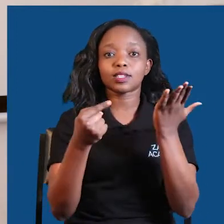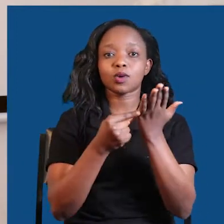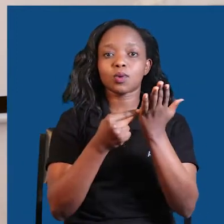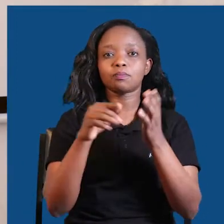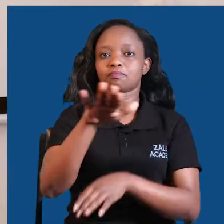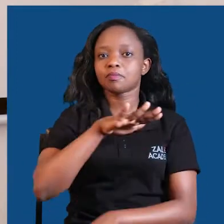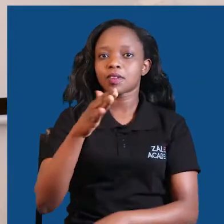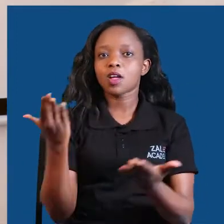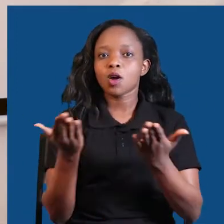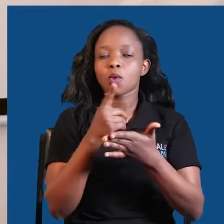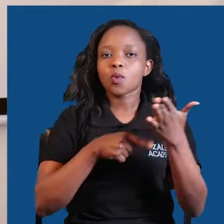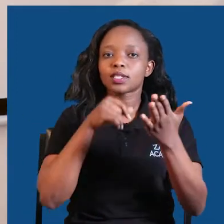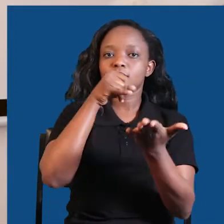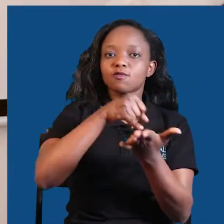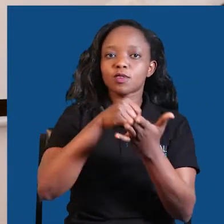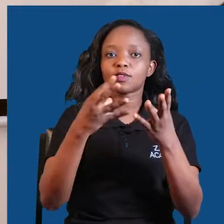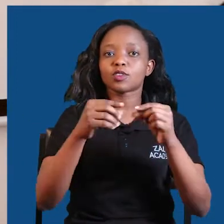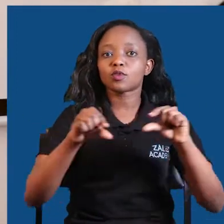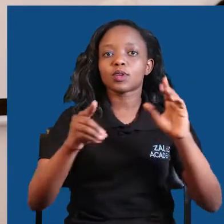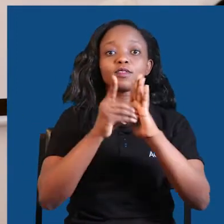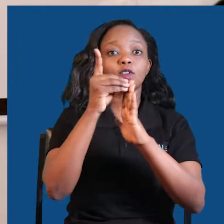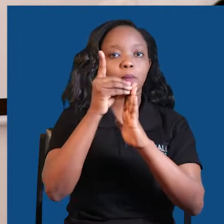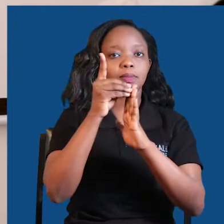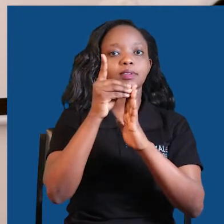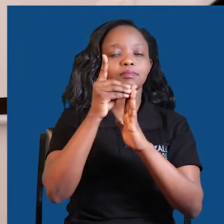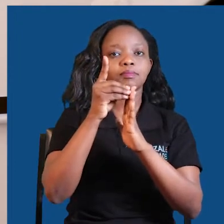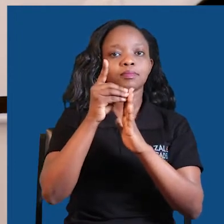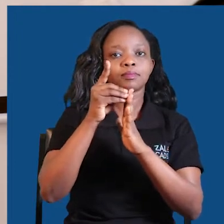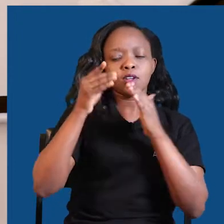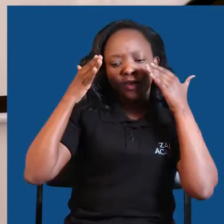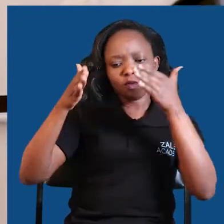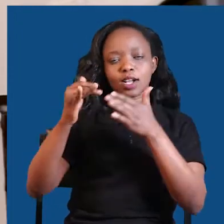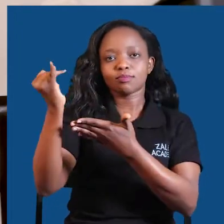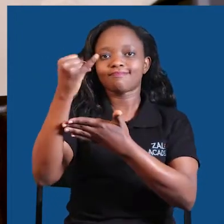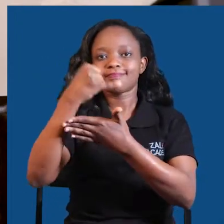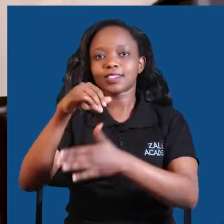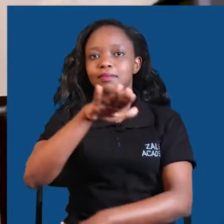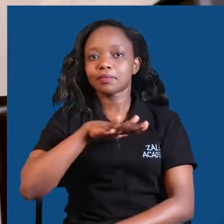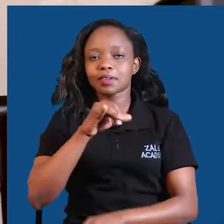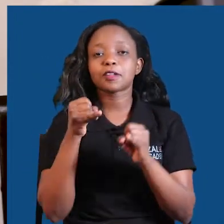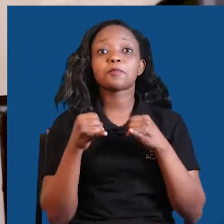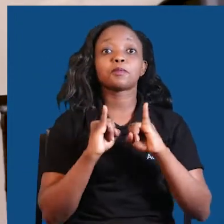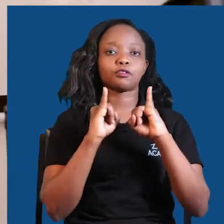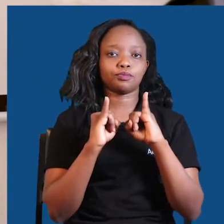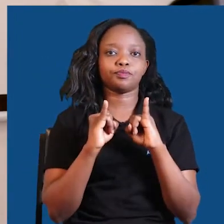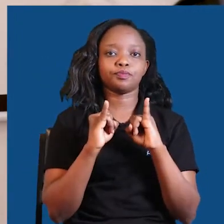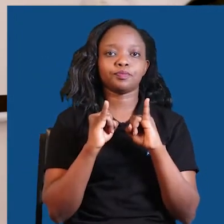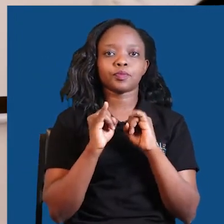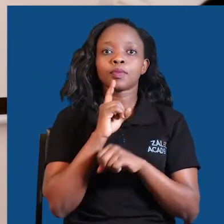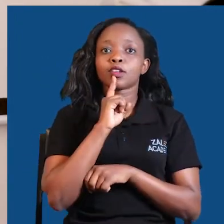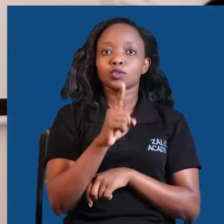the technical part of what involves software development, specifically on the design part and